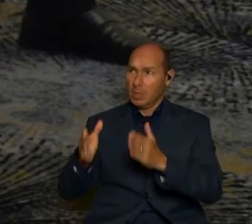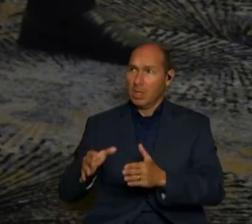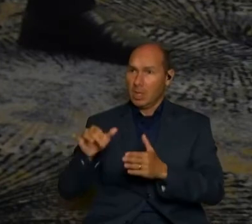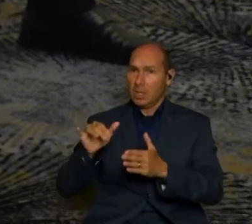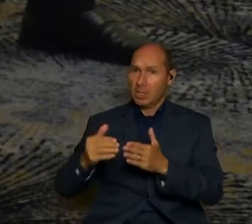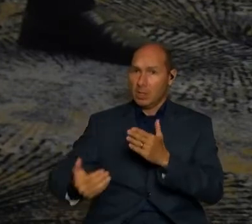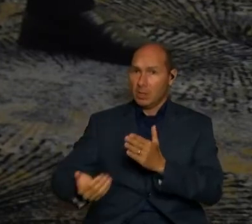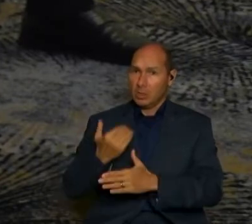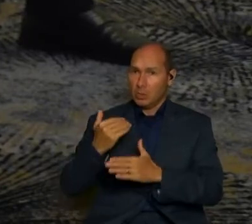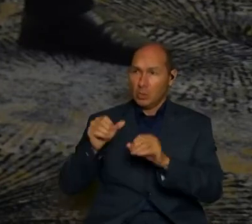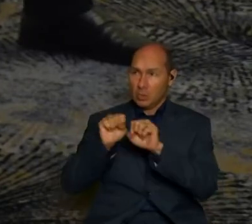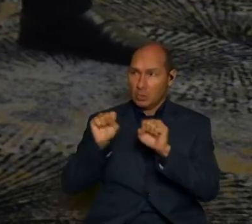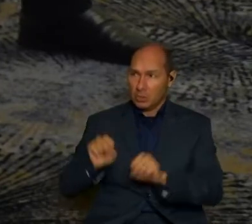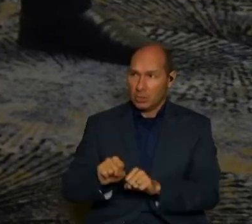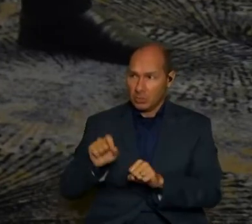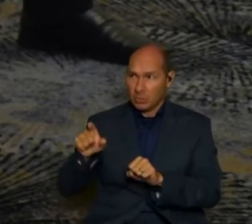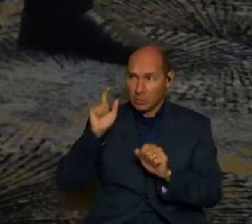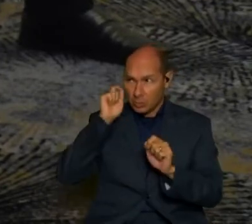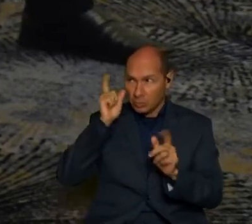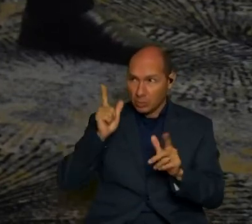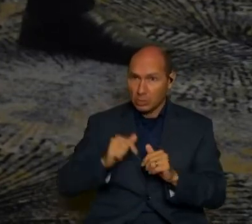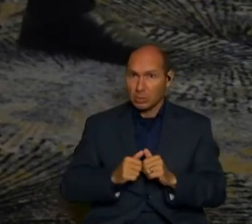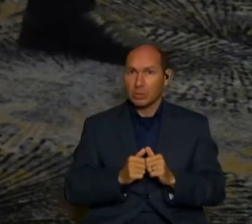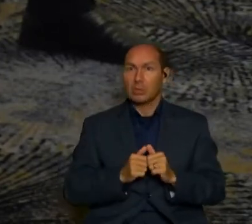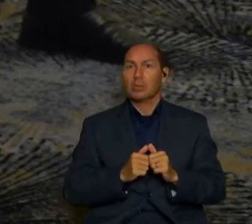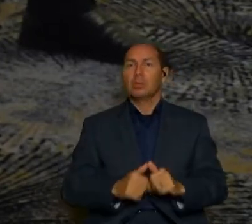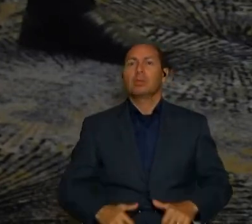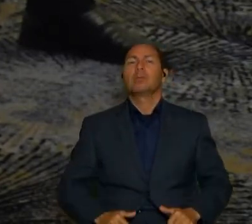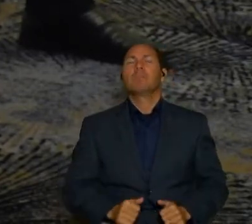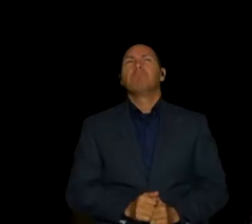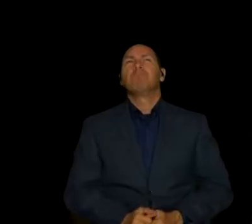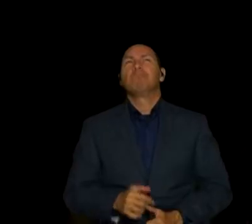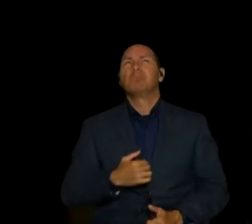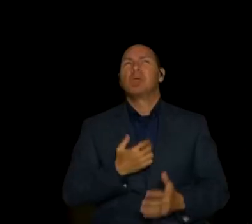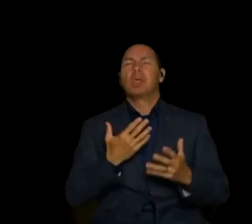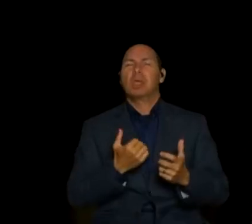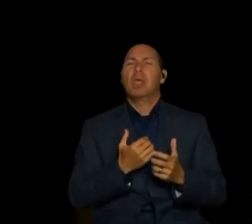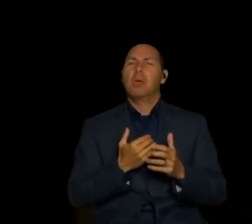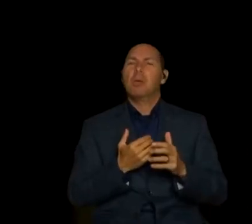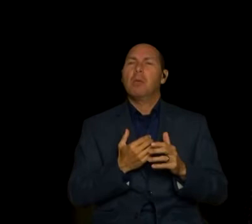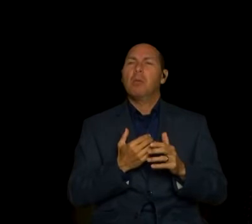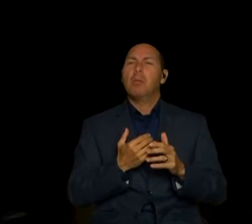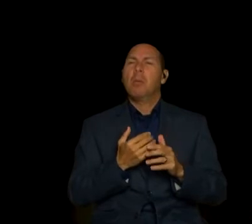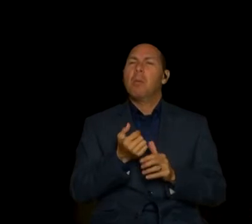you surprised? I'm going to give a little background, if I may.